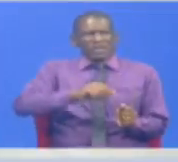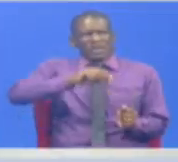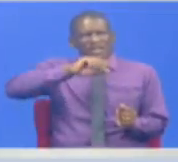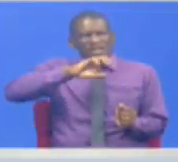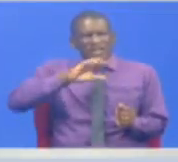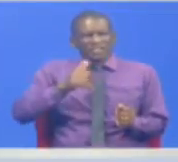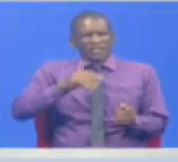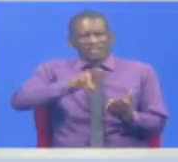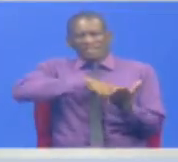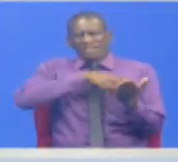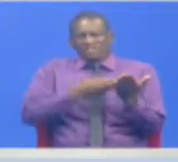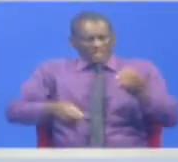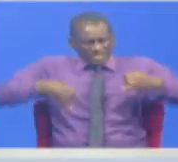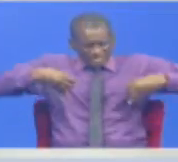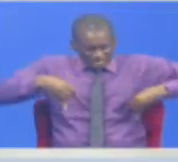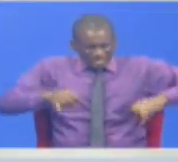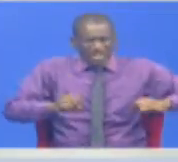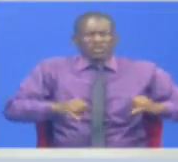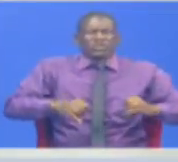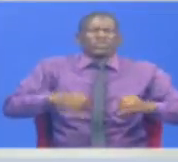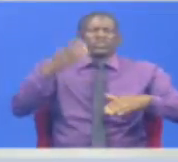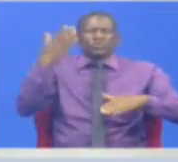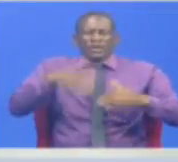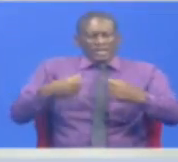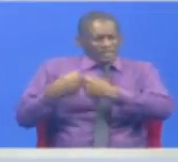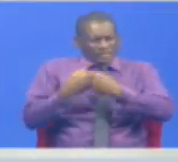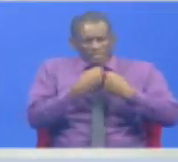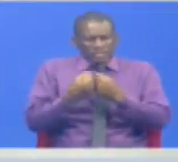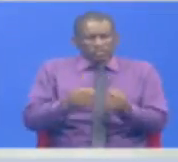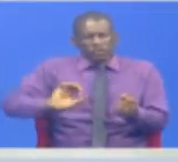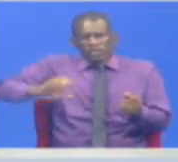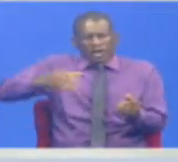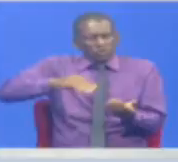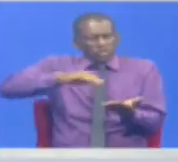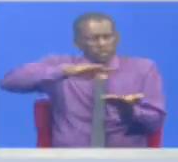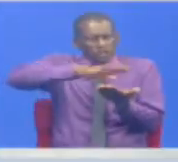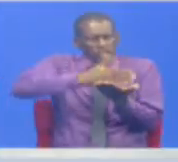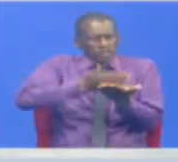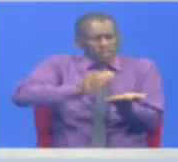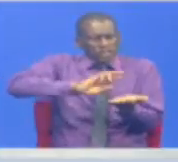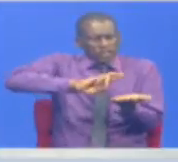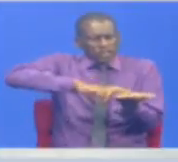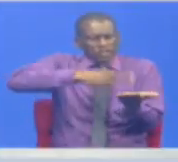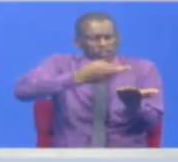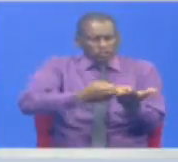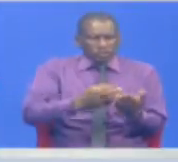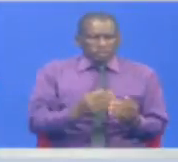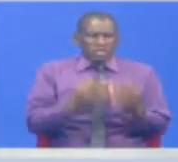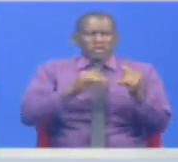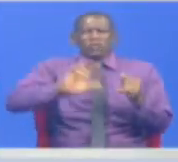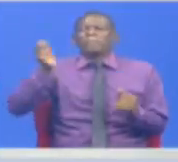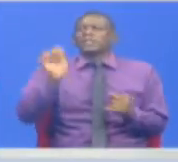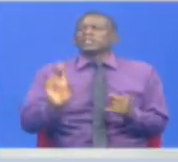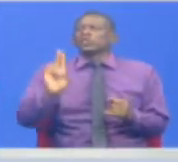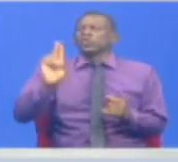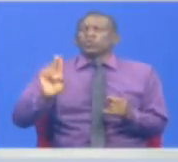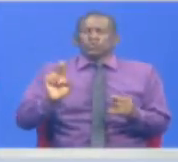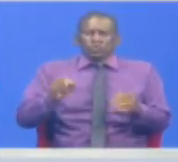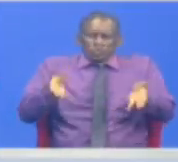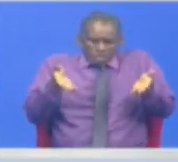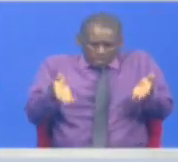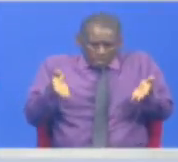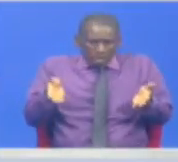failed attempt to end the impasse over the county revenue sharing formula. President Uhuru Kenyatta is